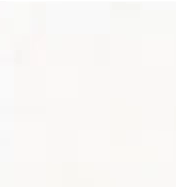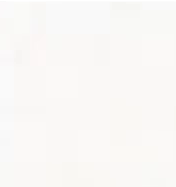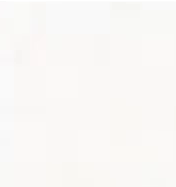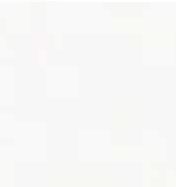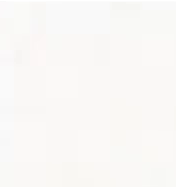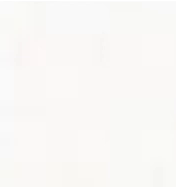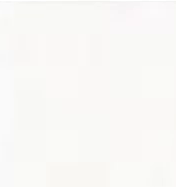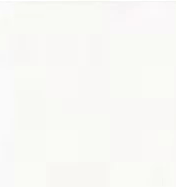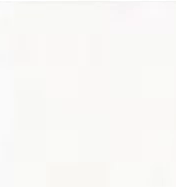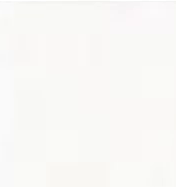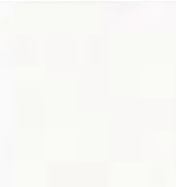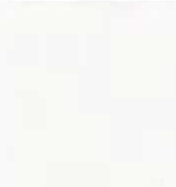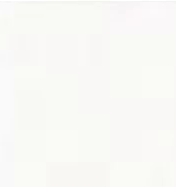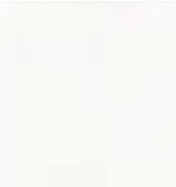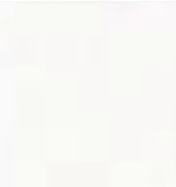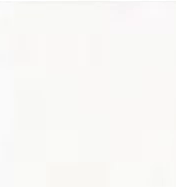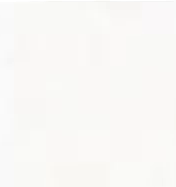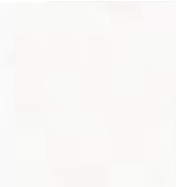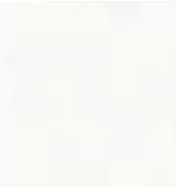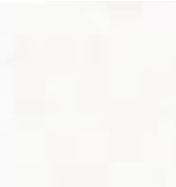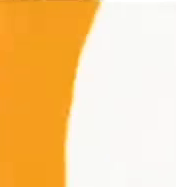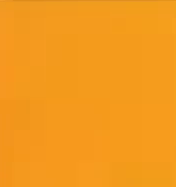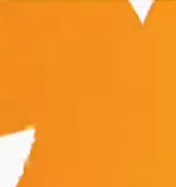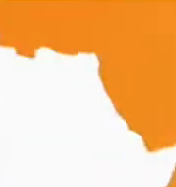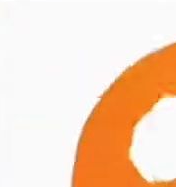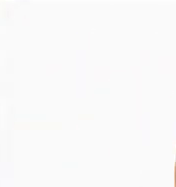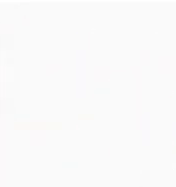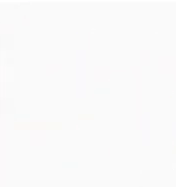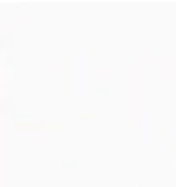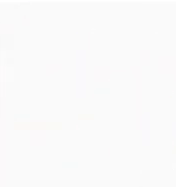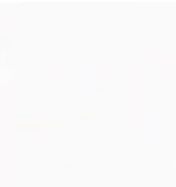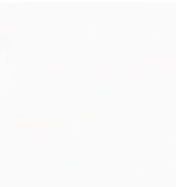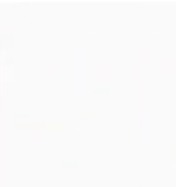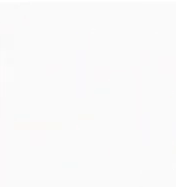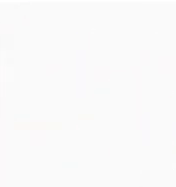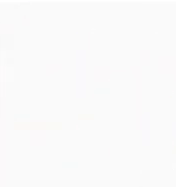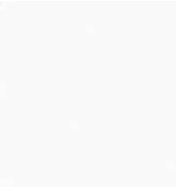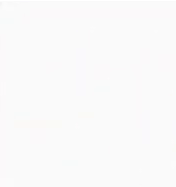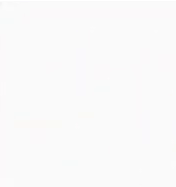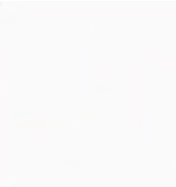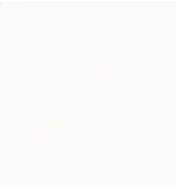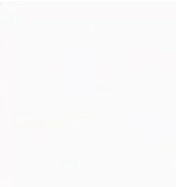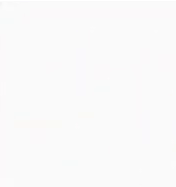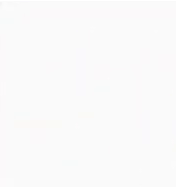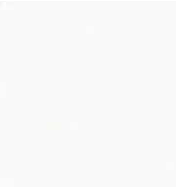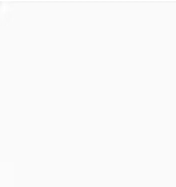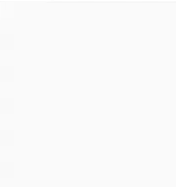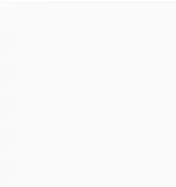to 555. One Africa TV. It just gets better.